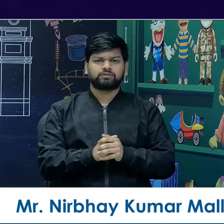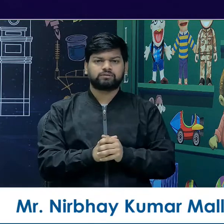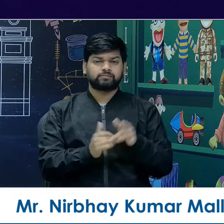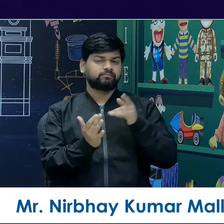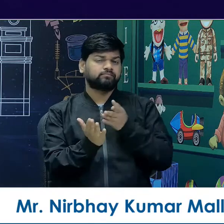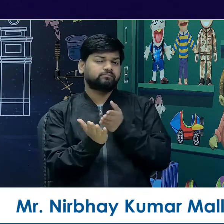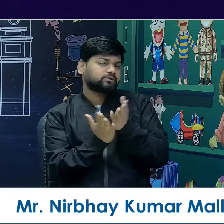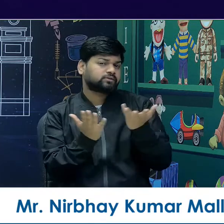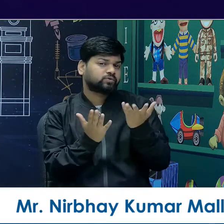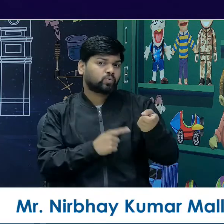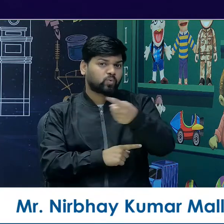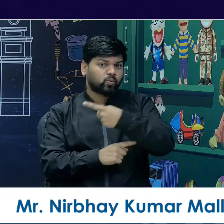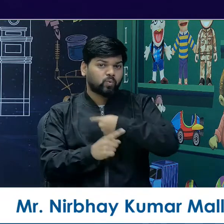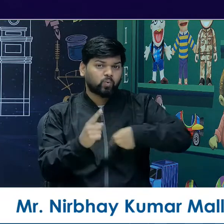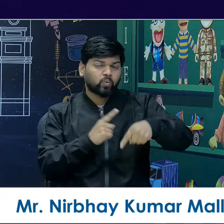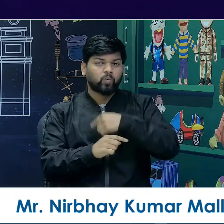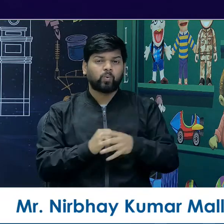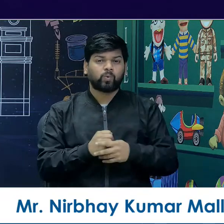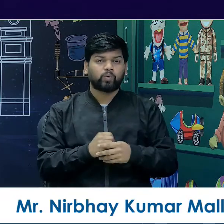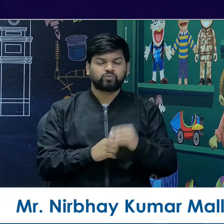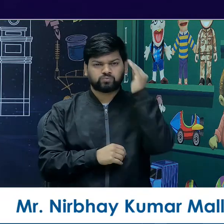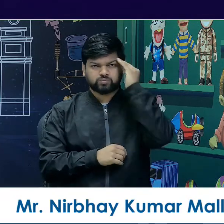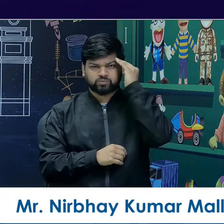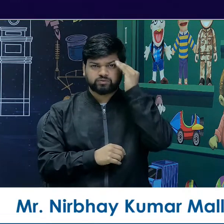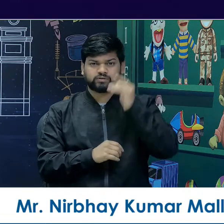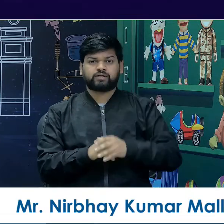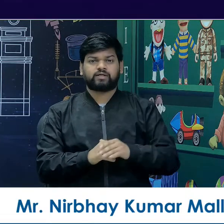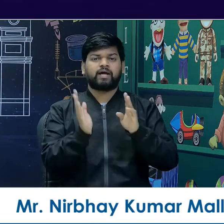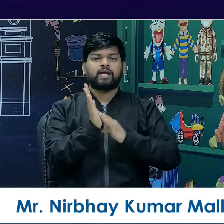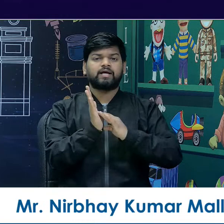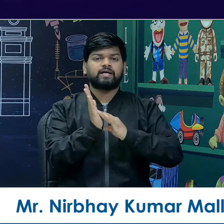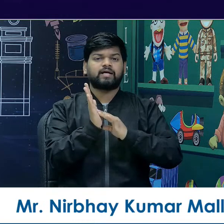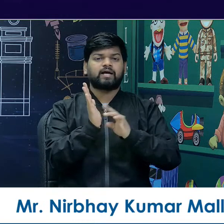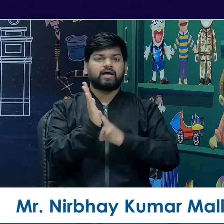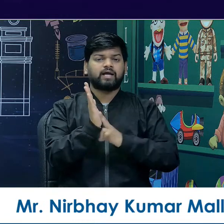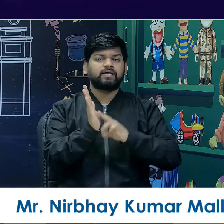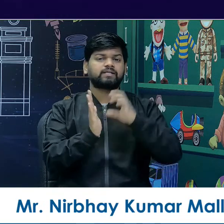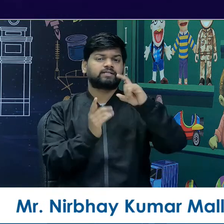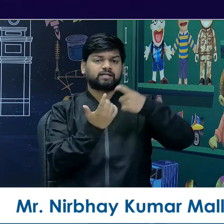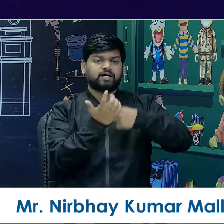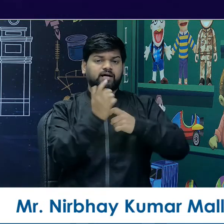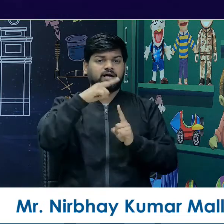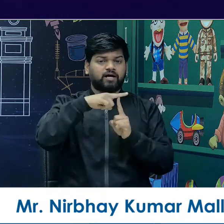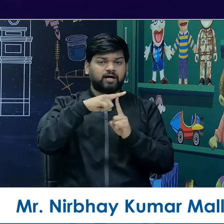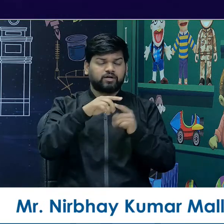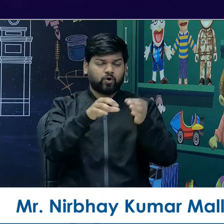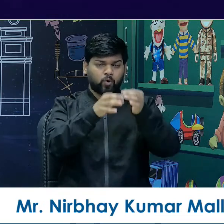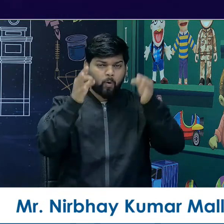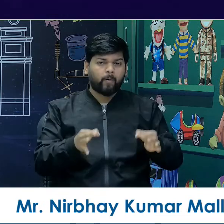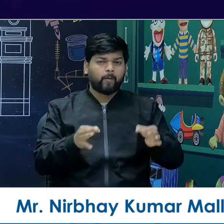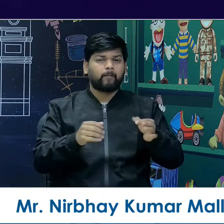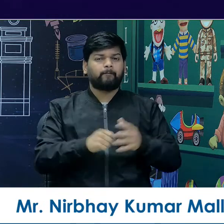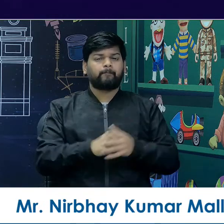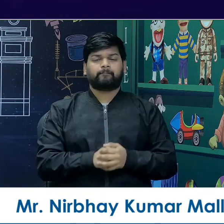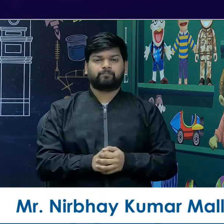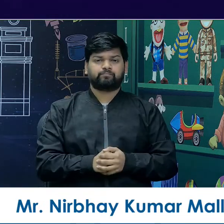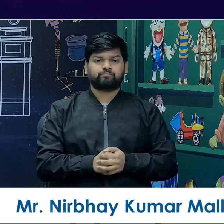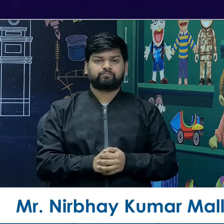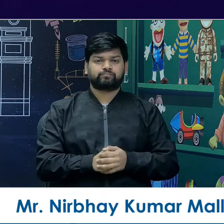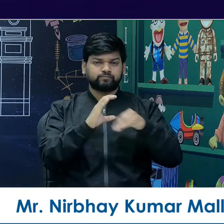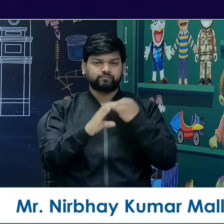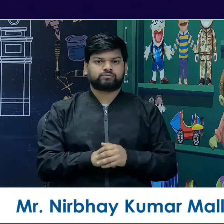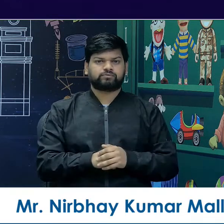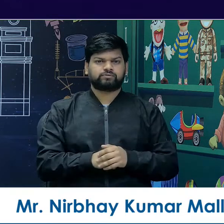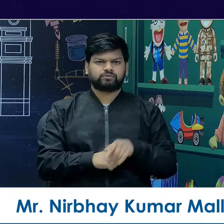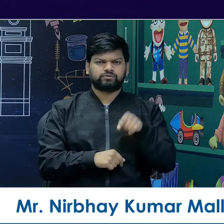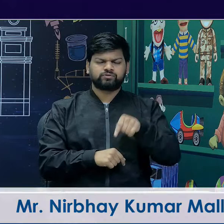you all are well versed with. It is ncertofficial. So this is the time for our very special program, that is